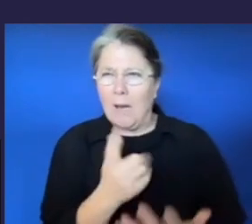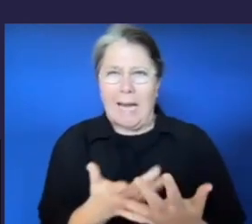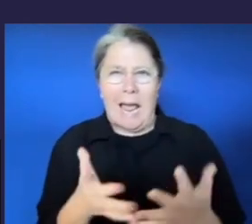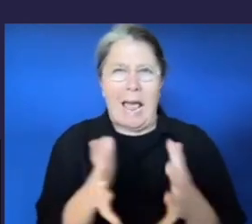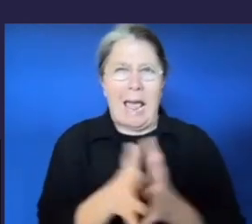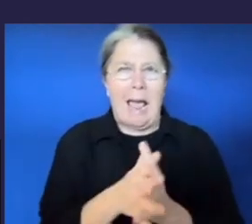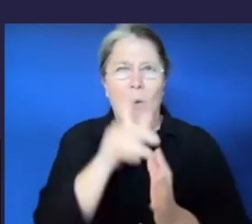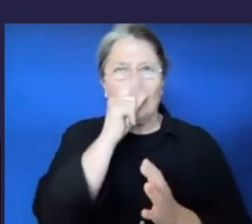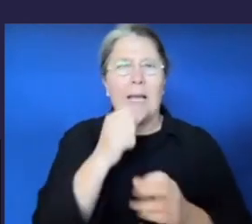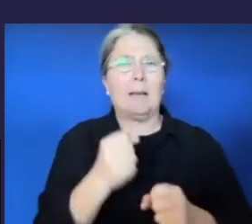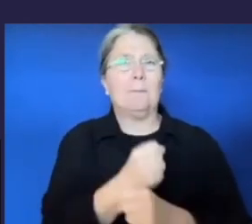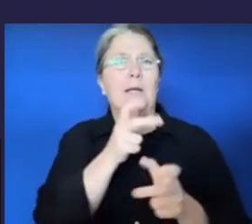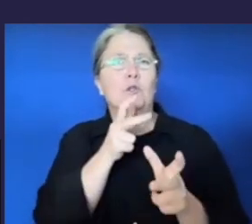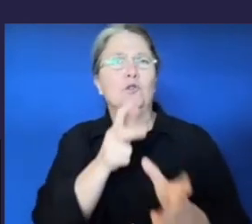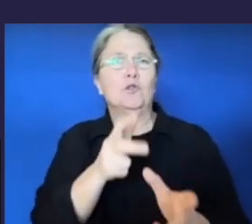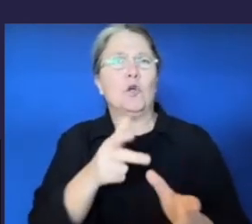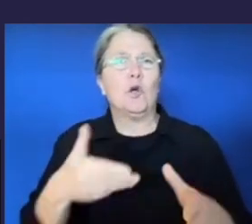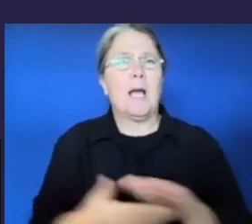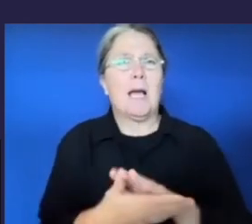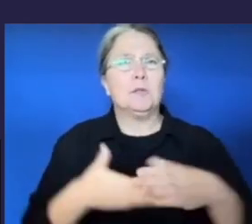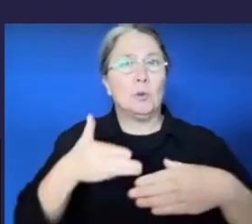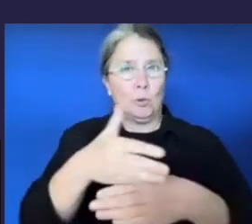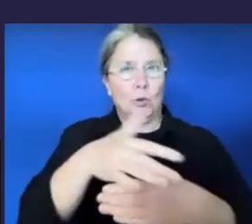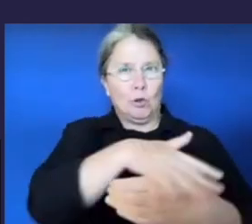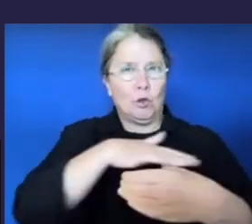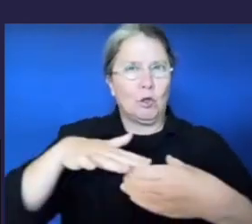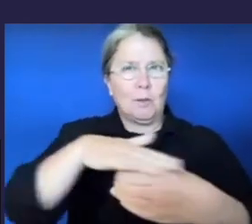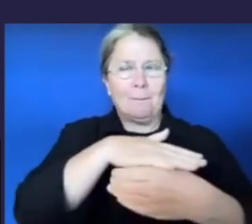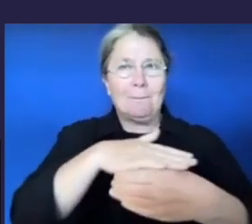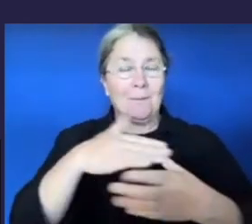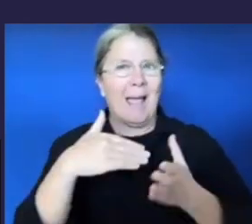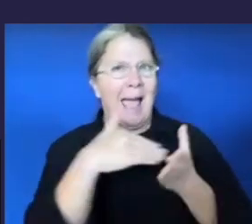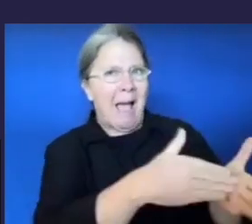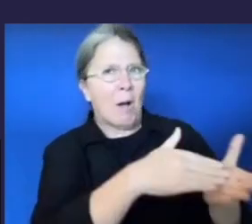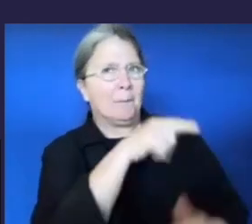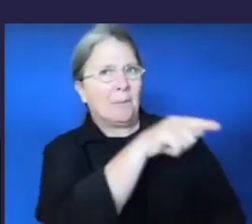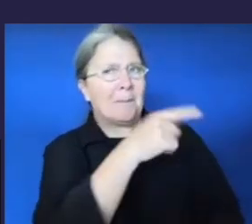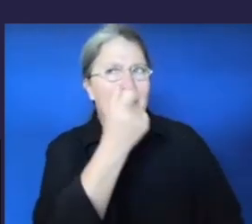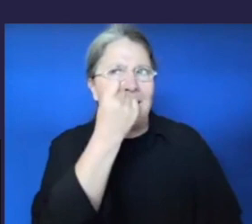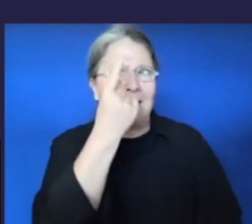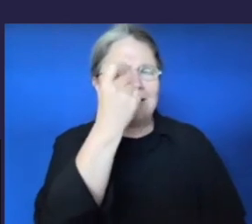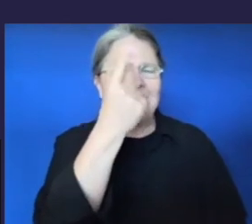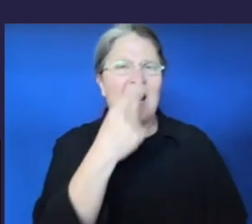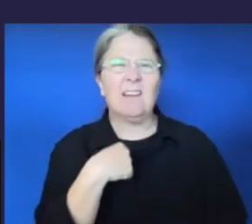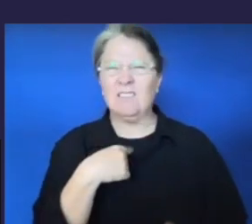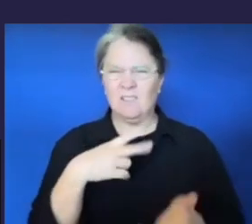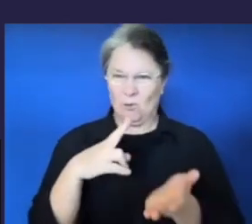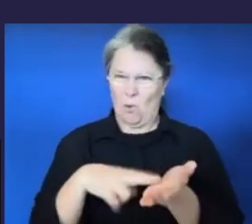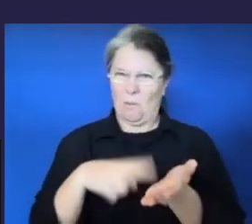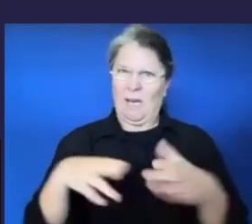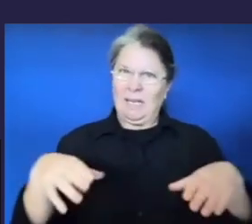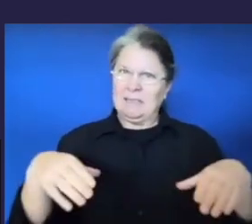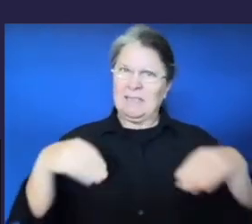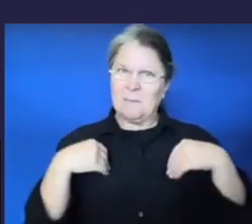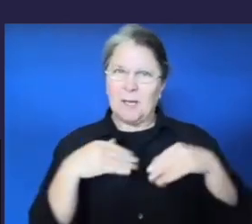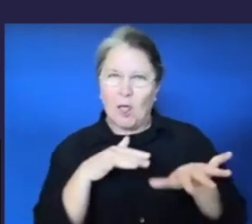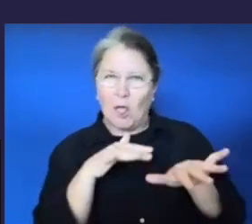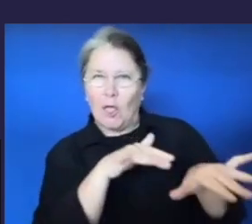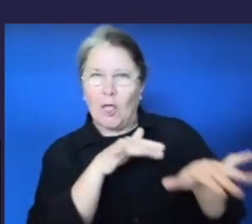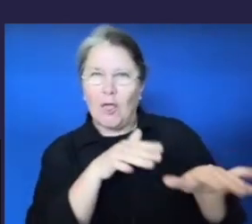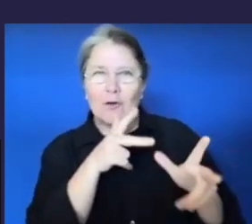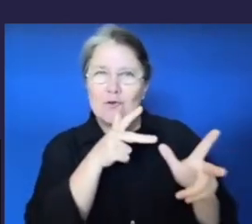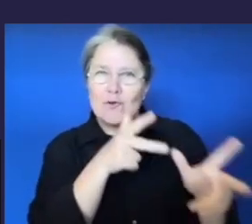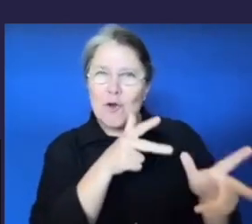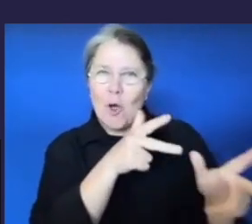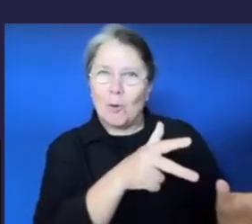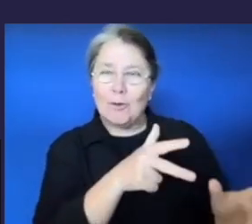workplace. Help the person understand these rules around norms of teasing and joking. Underlying this approach is always to